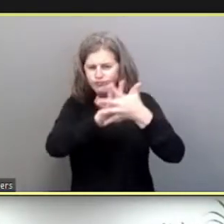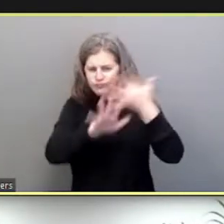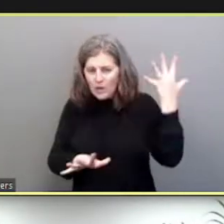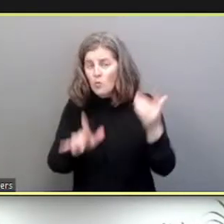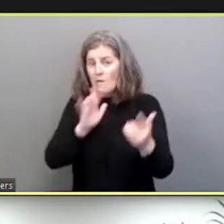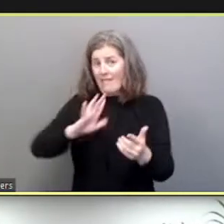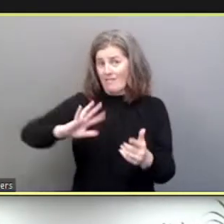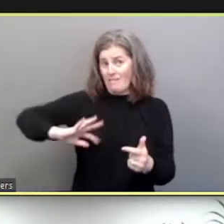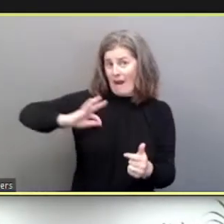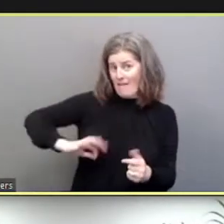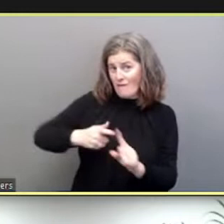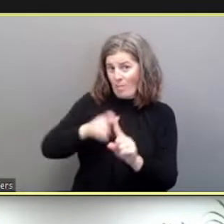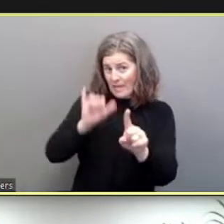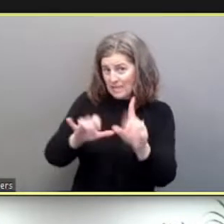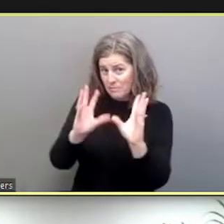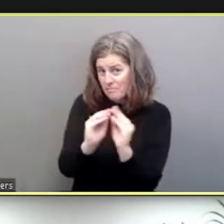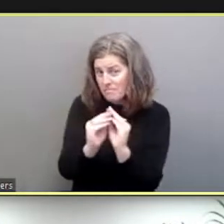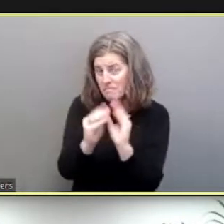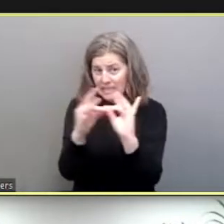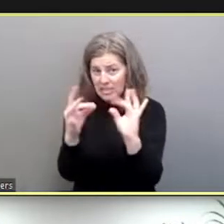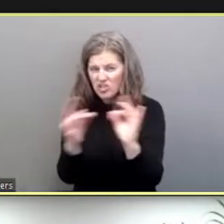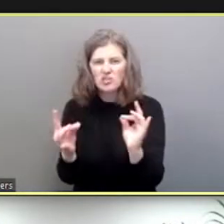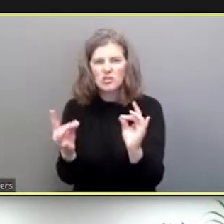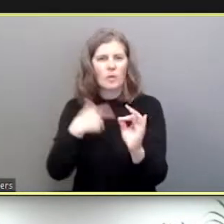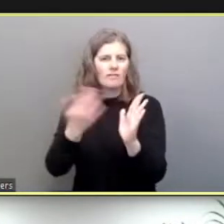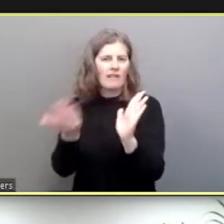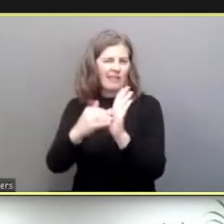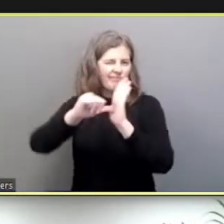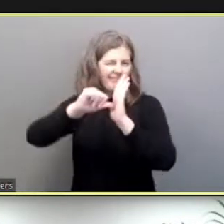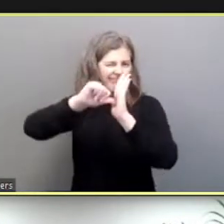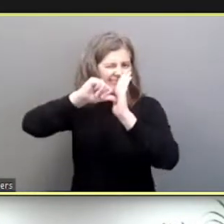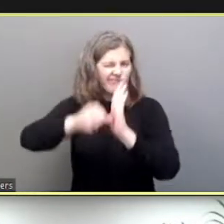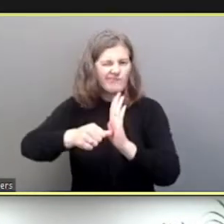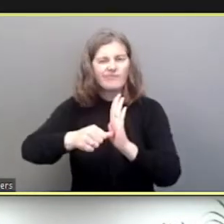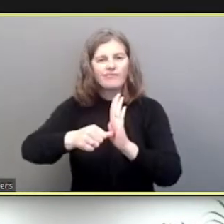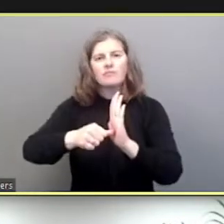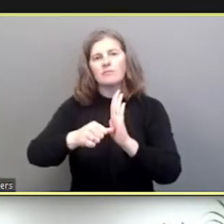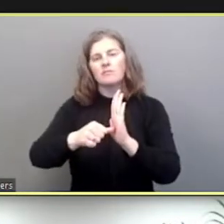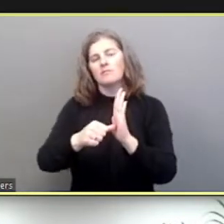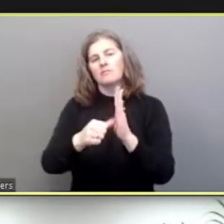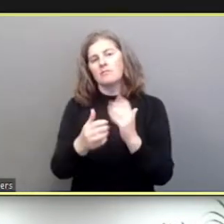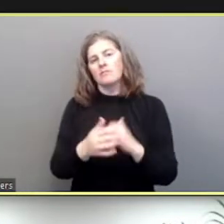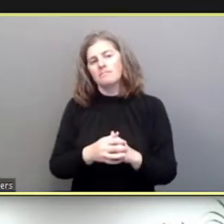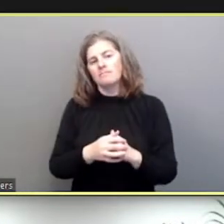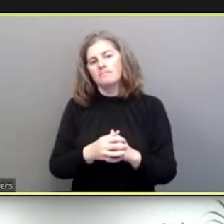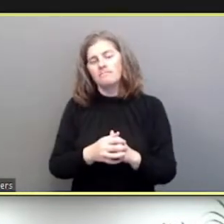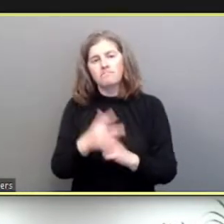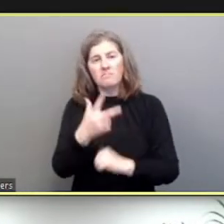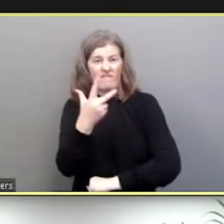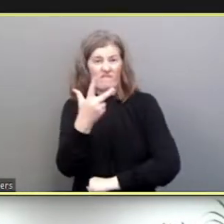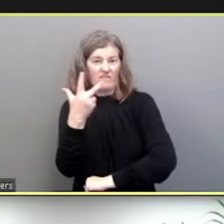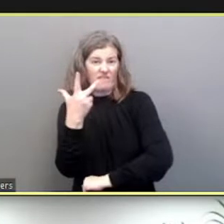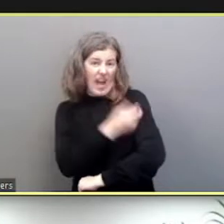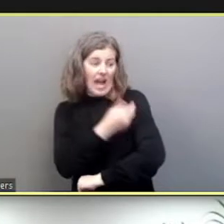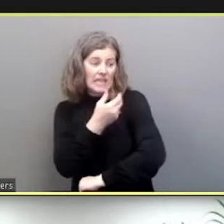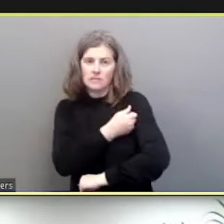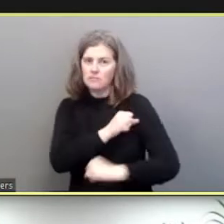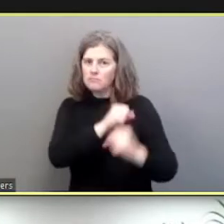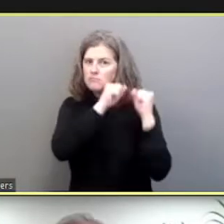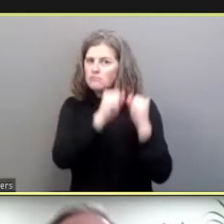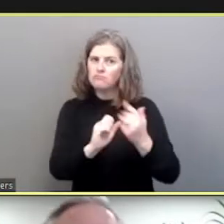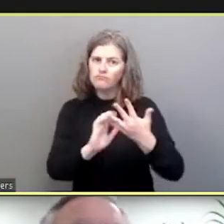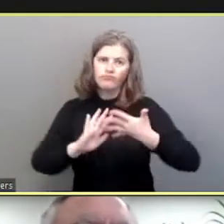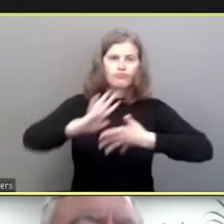message is that we just wanted to re-emphasize that although vaccines are the most powerful